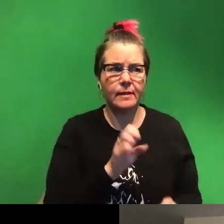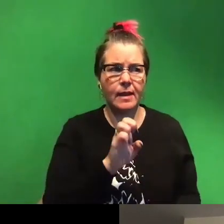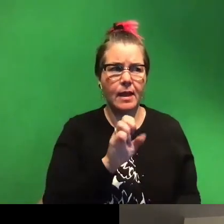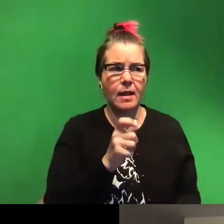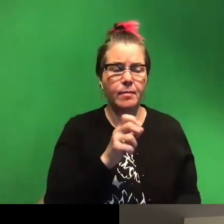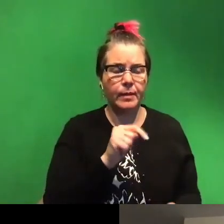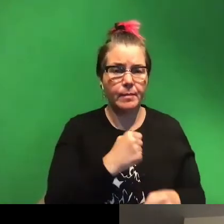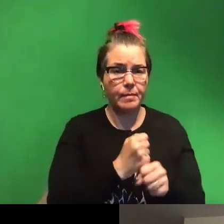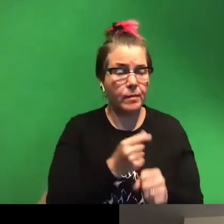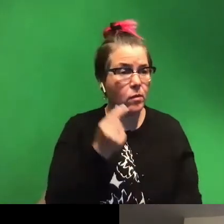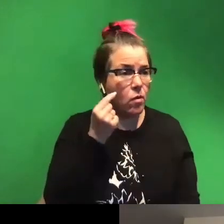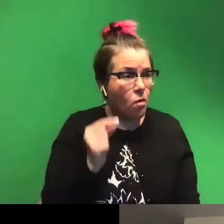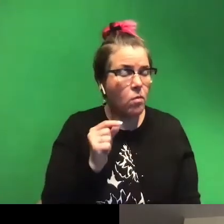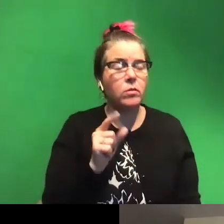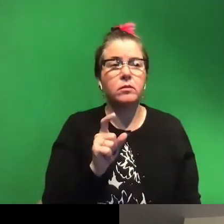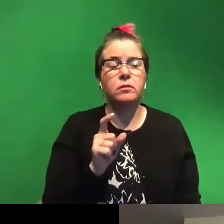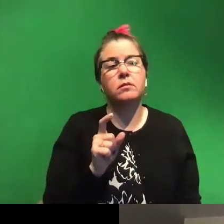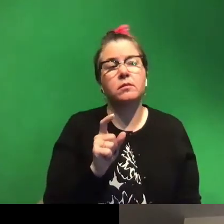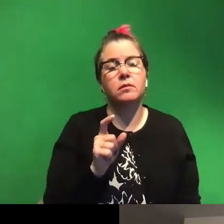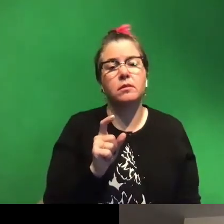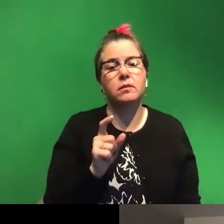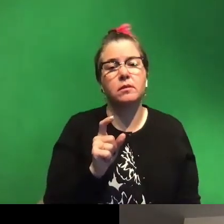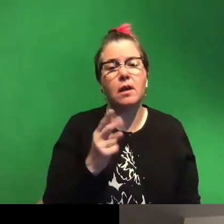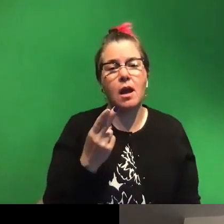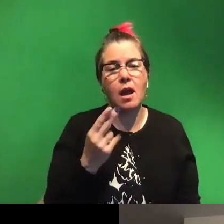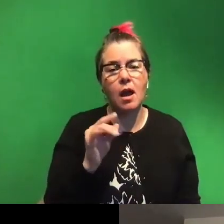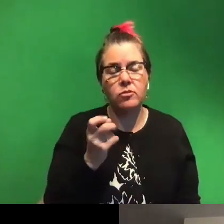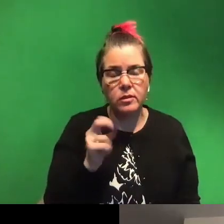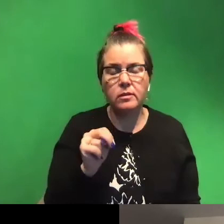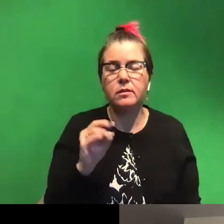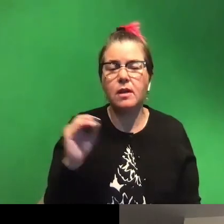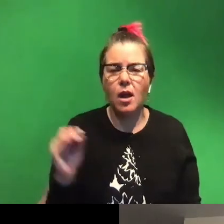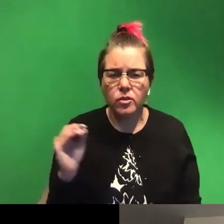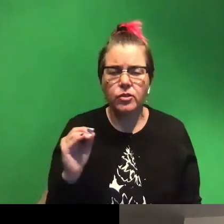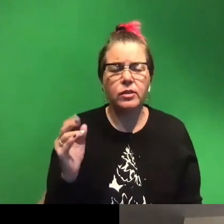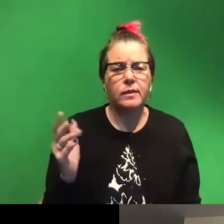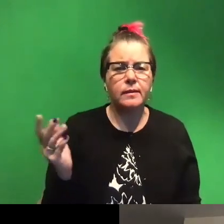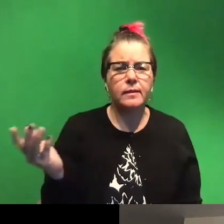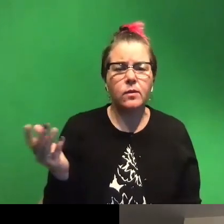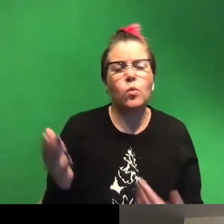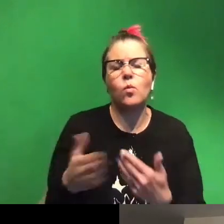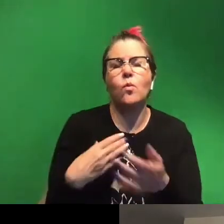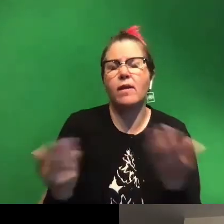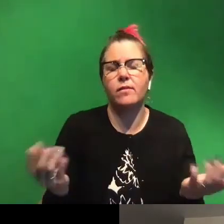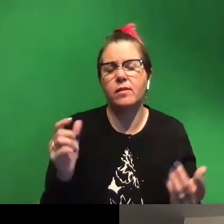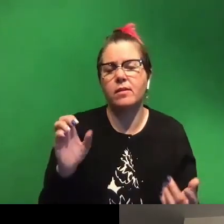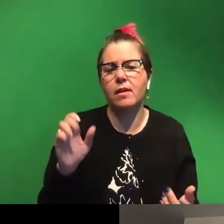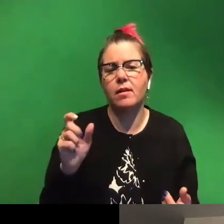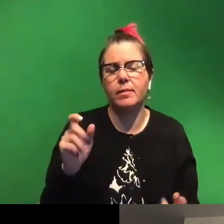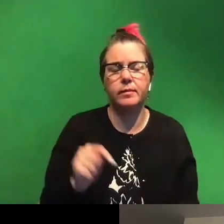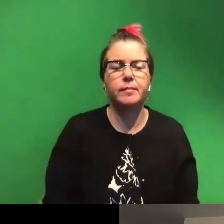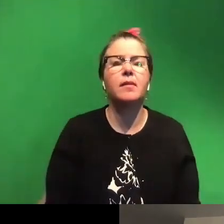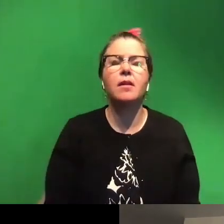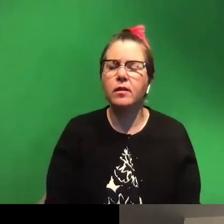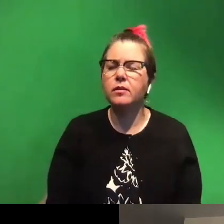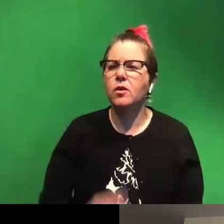is gold or is a hydrogen or oxygen or whatever, basically. Whatever. Right. So is all